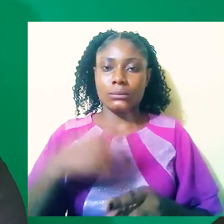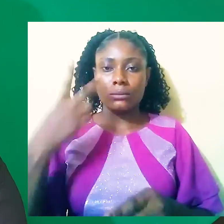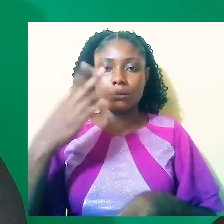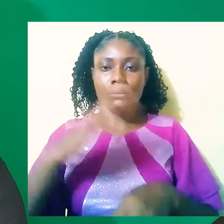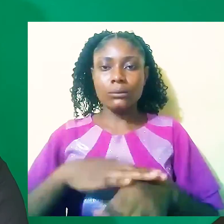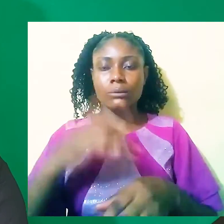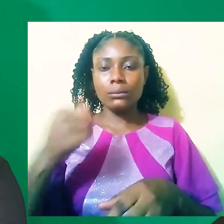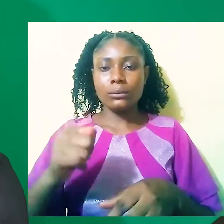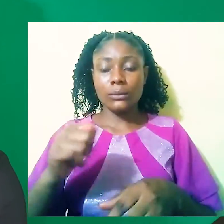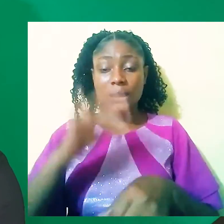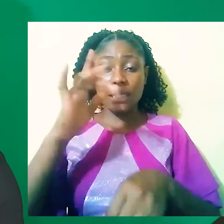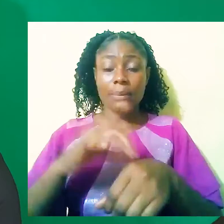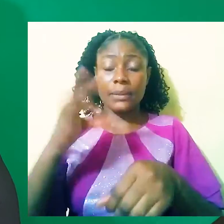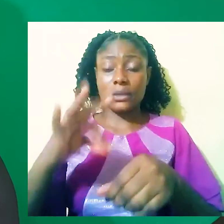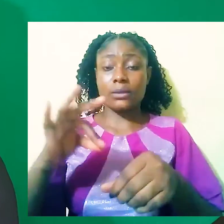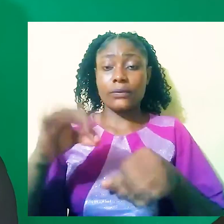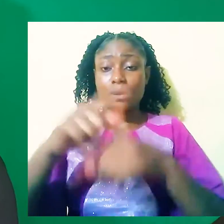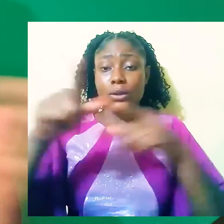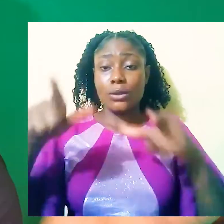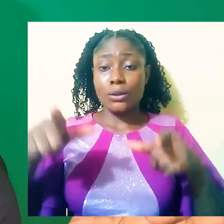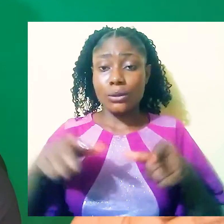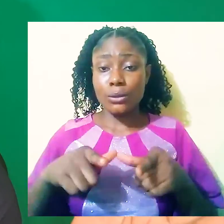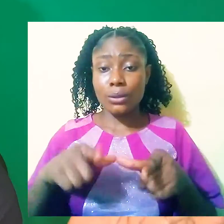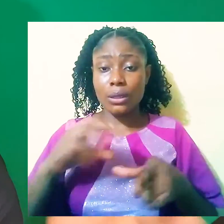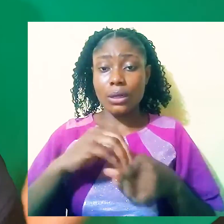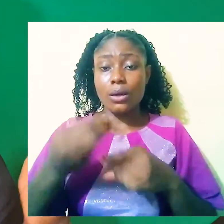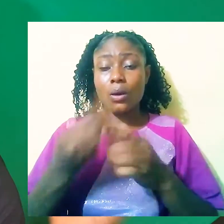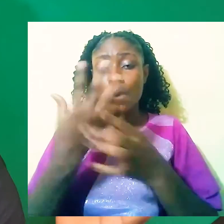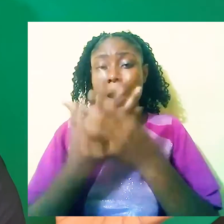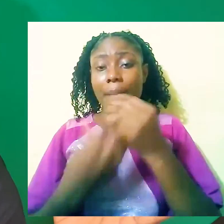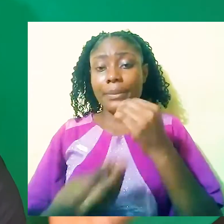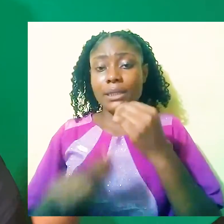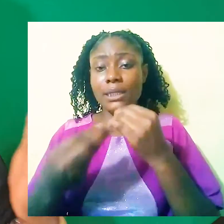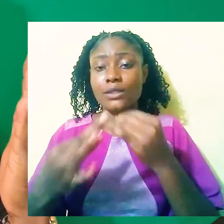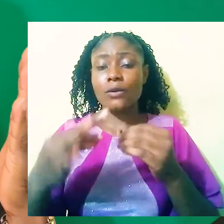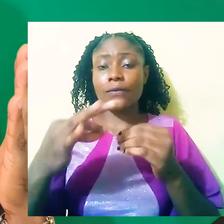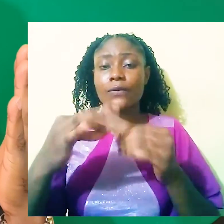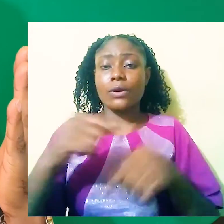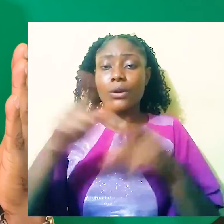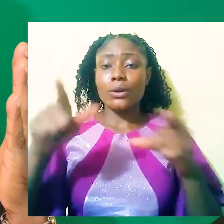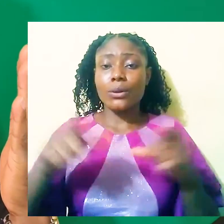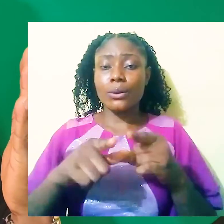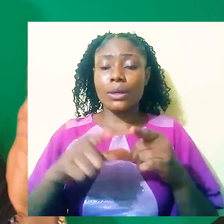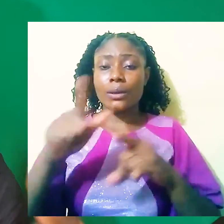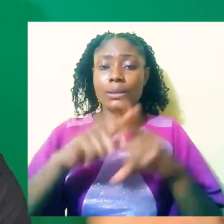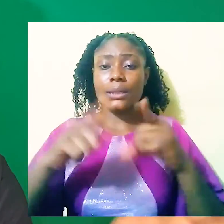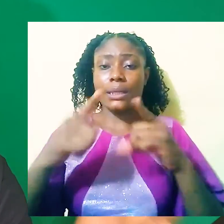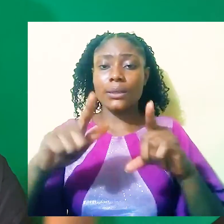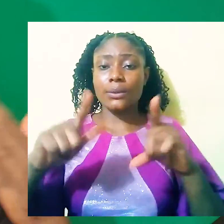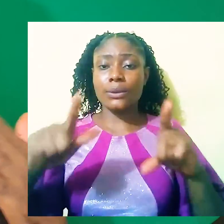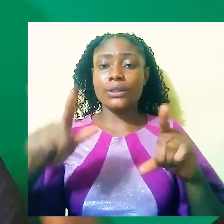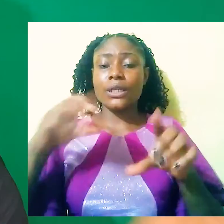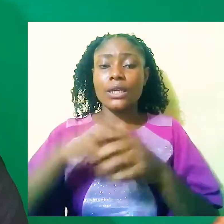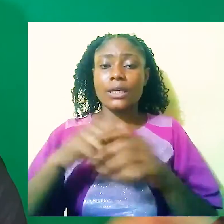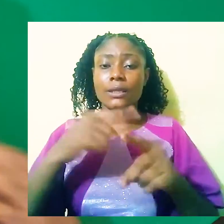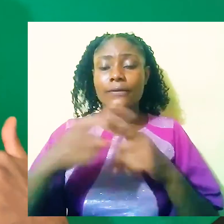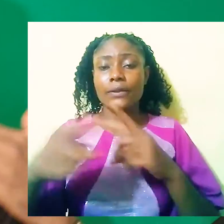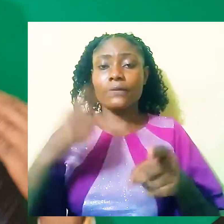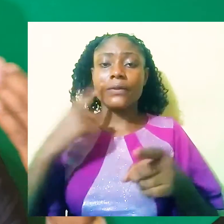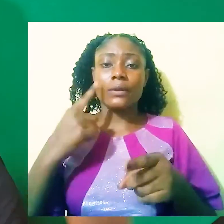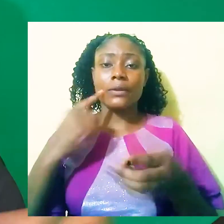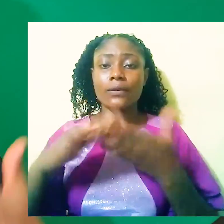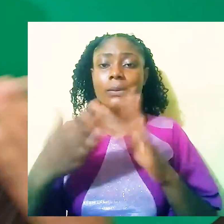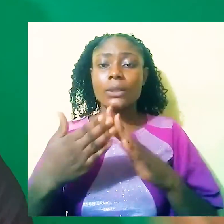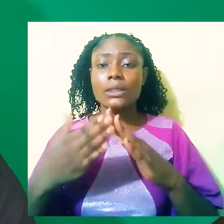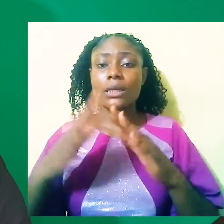that effect. And we look at the impact of the presence of indigenous or the absence of indigenous sign